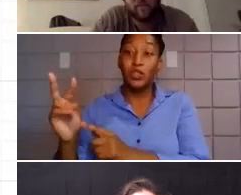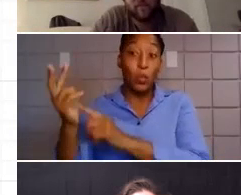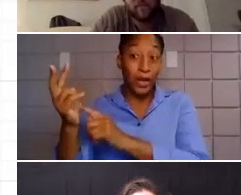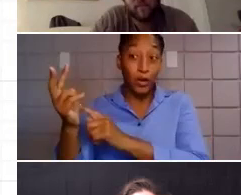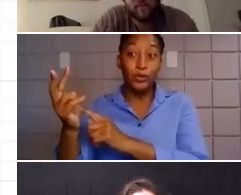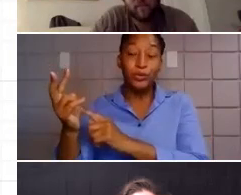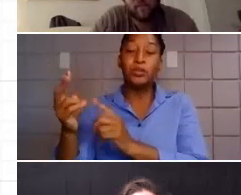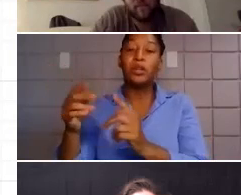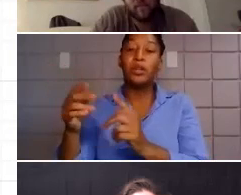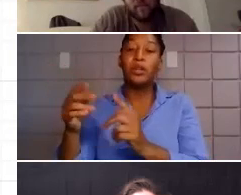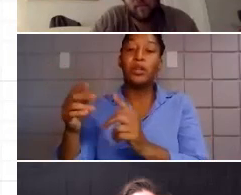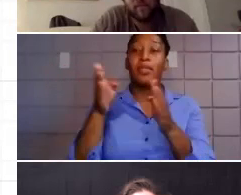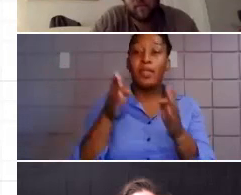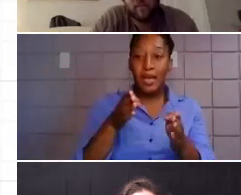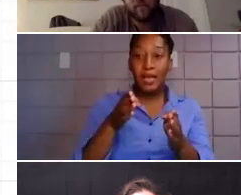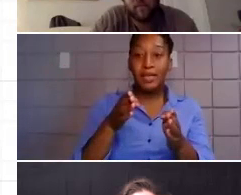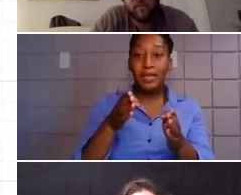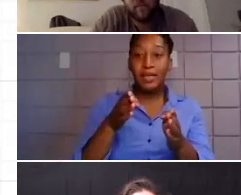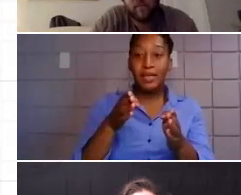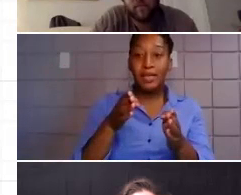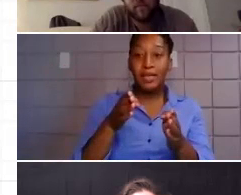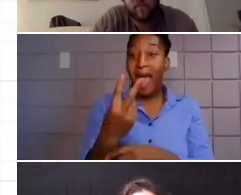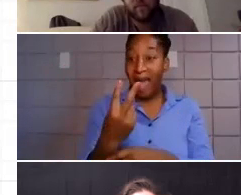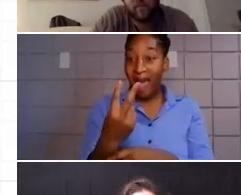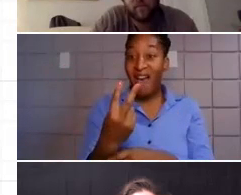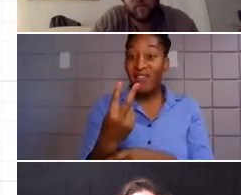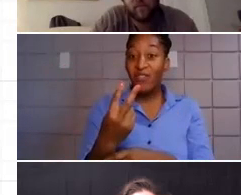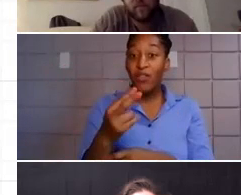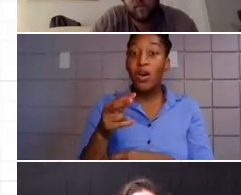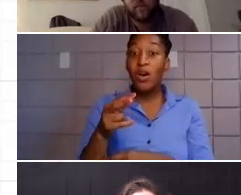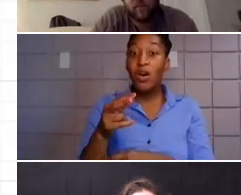here, and y'all correct me,